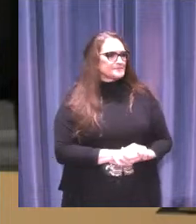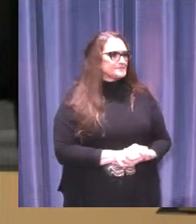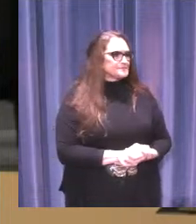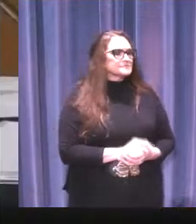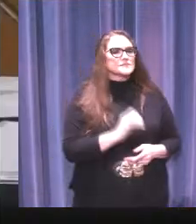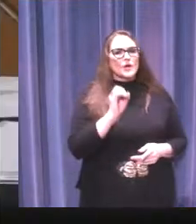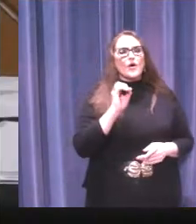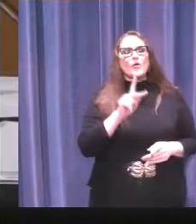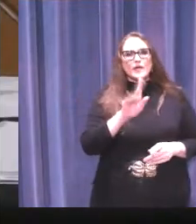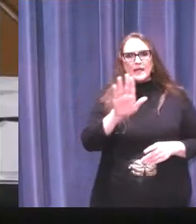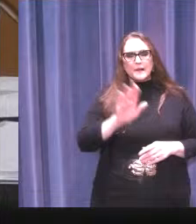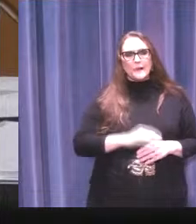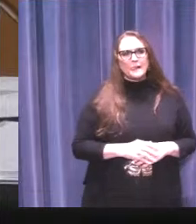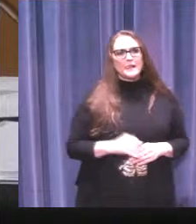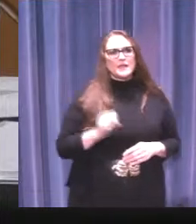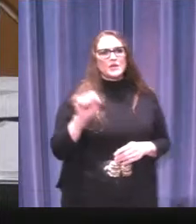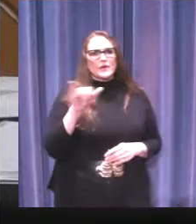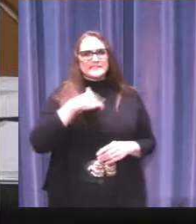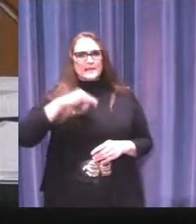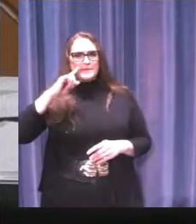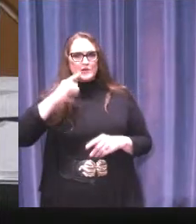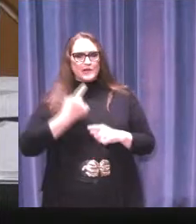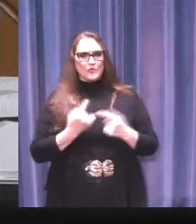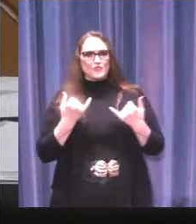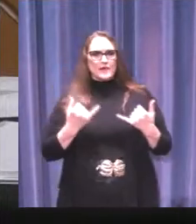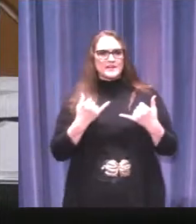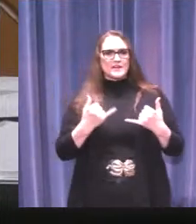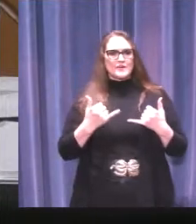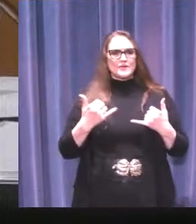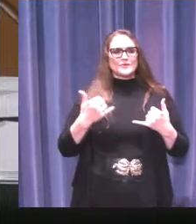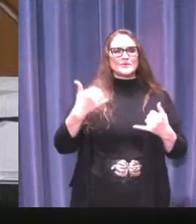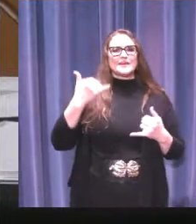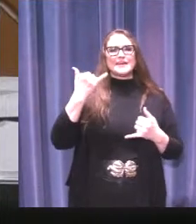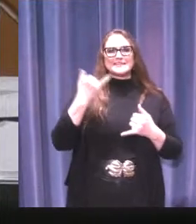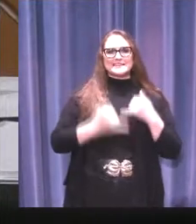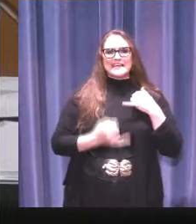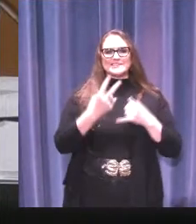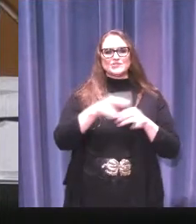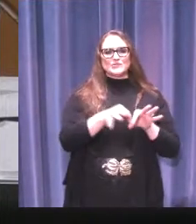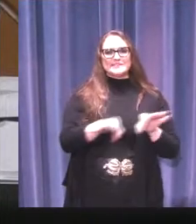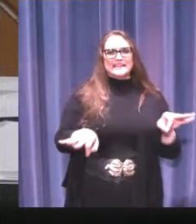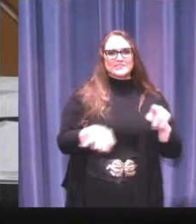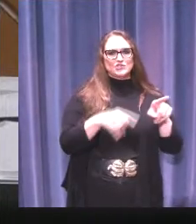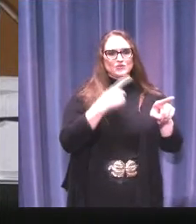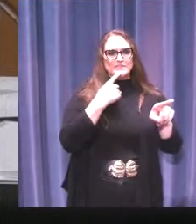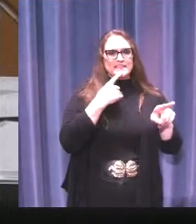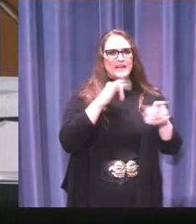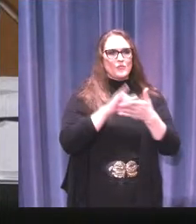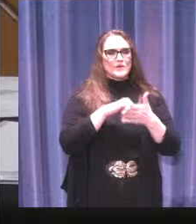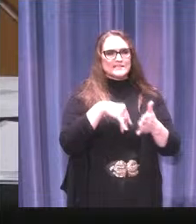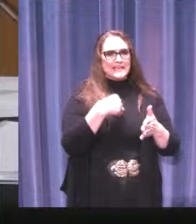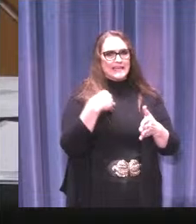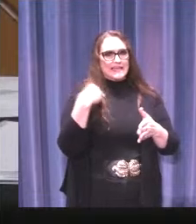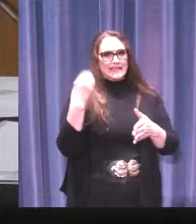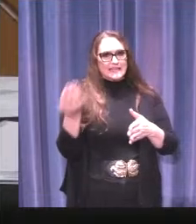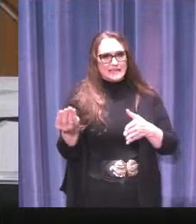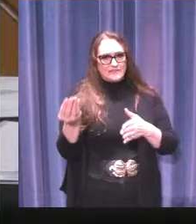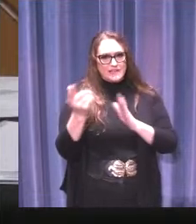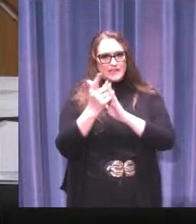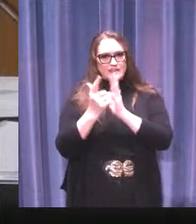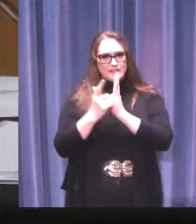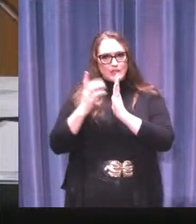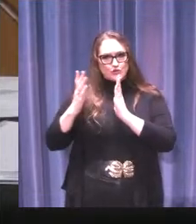Okay, so as I'm hearing it right now, the last two sentences you stated was giving the